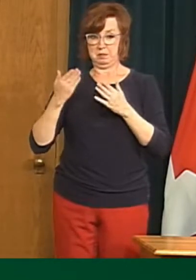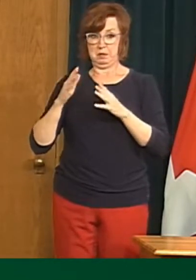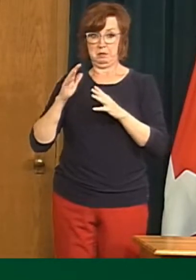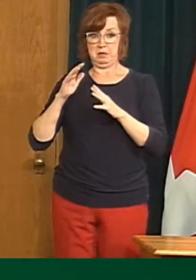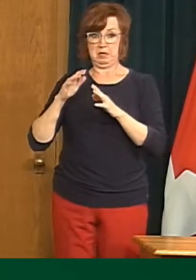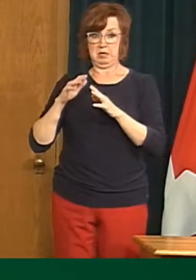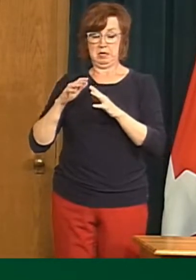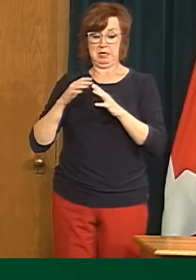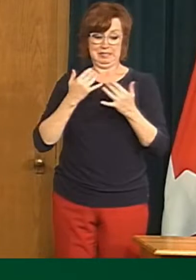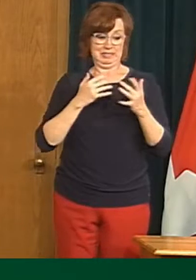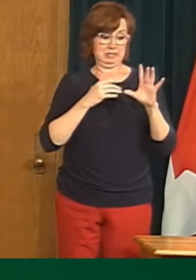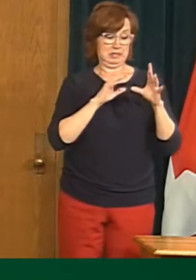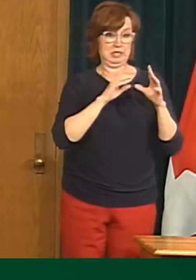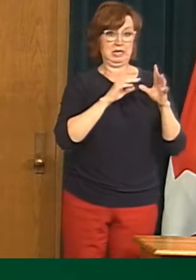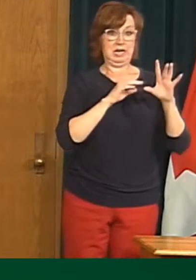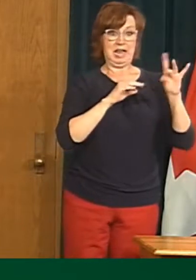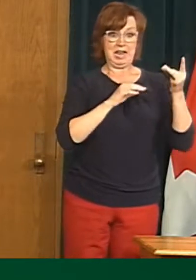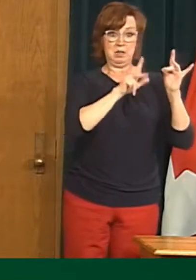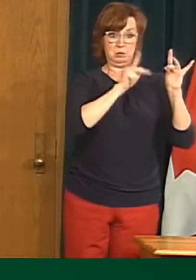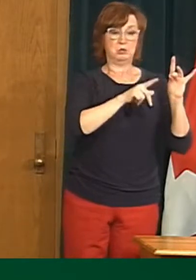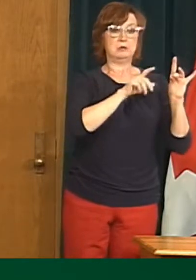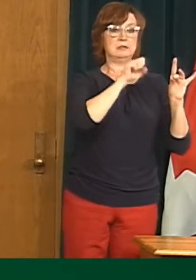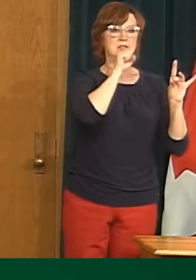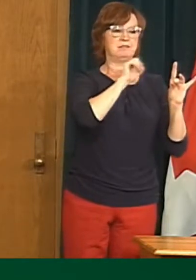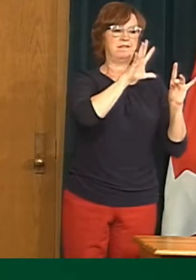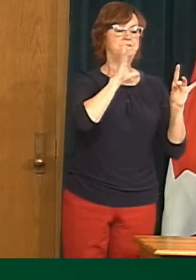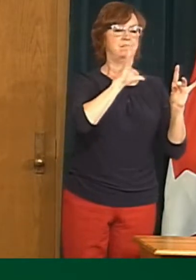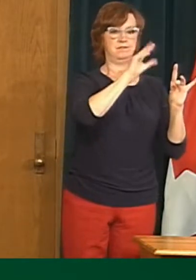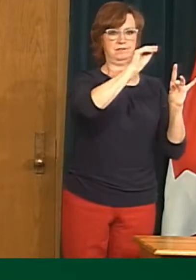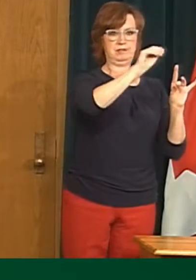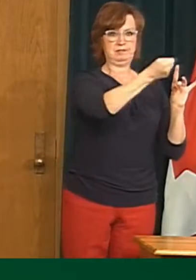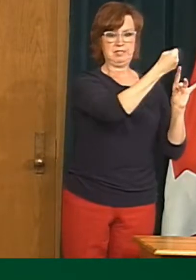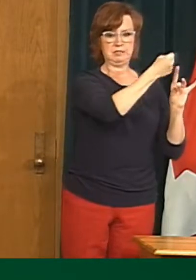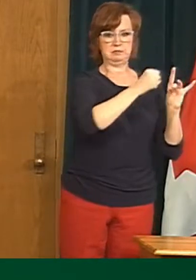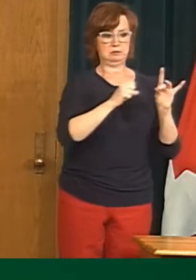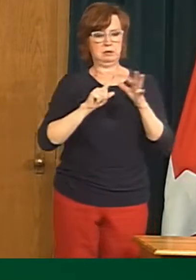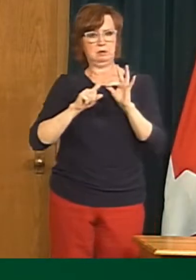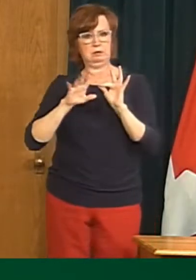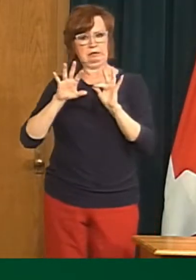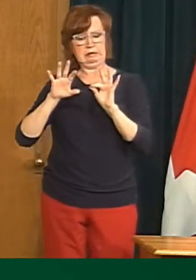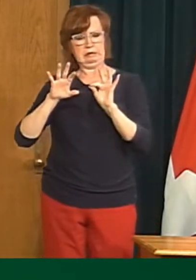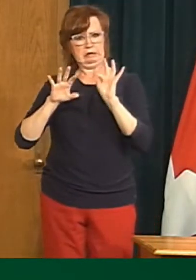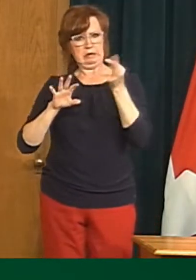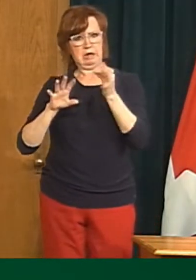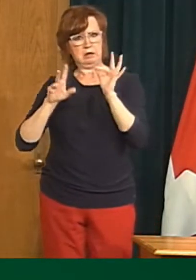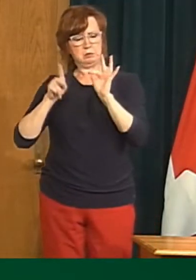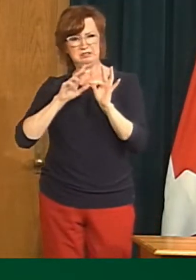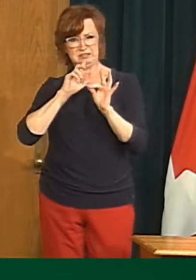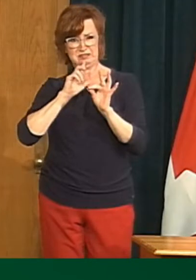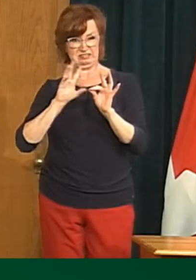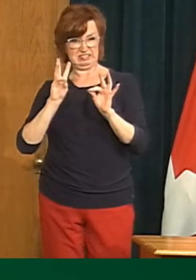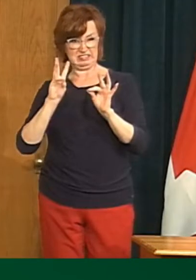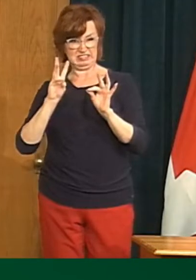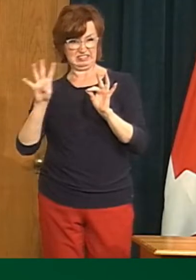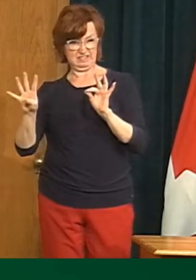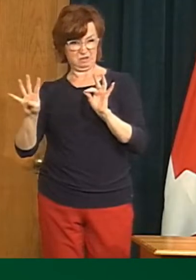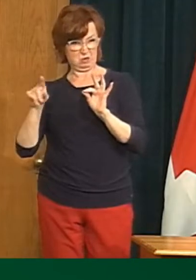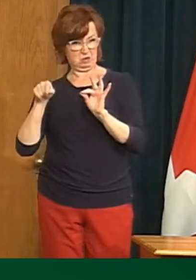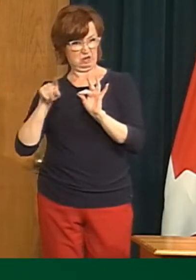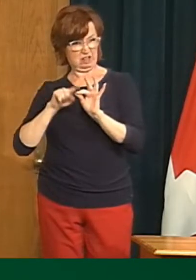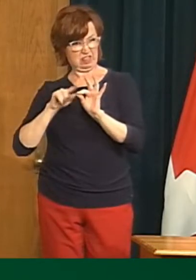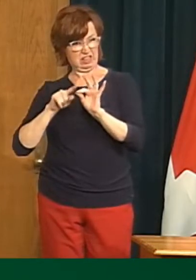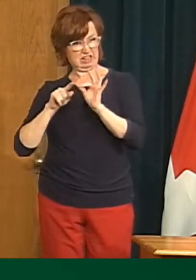death, do we know the age of that person? Because the family is saying 8th death, the victim is